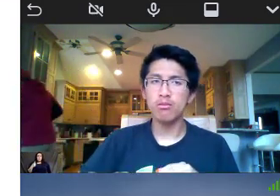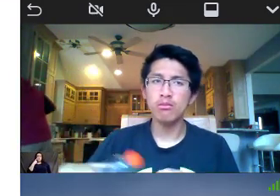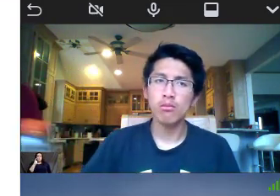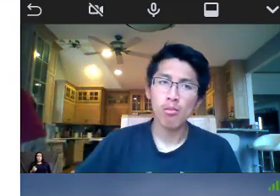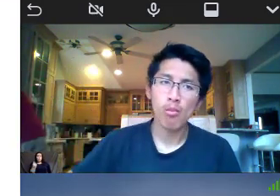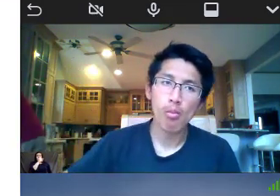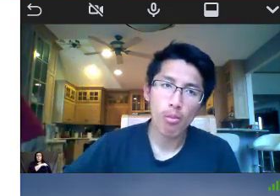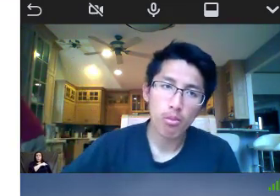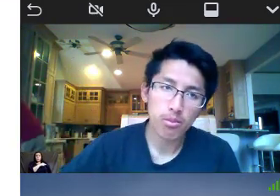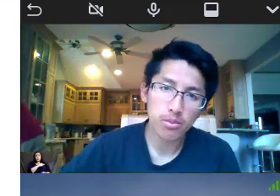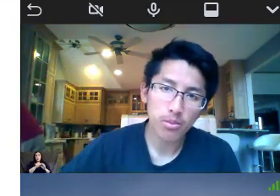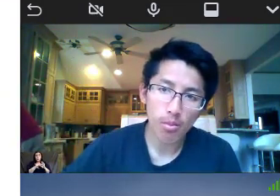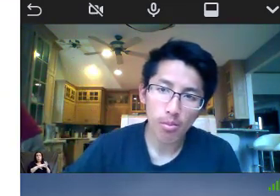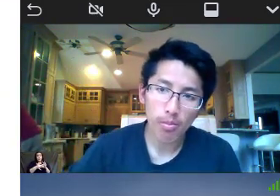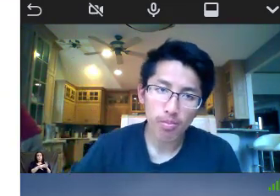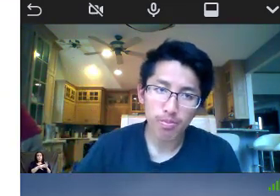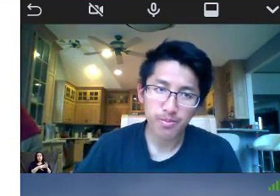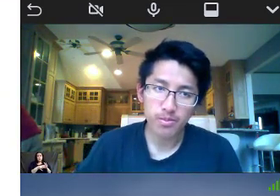correlations.